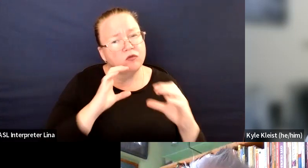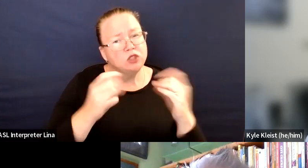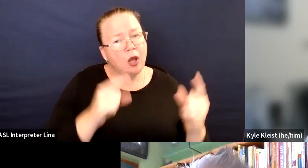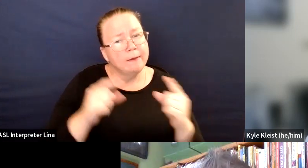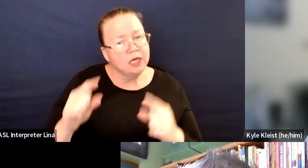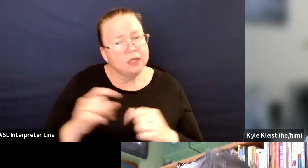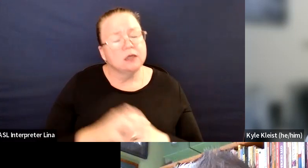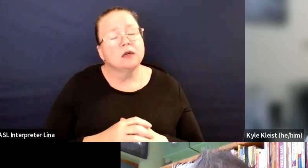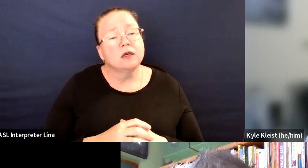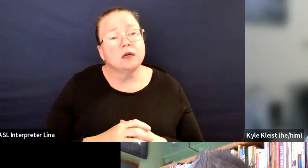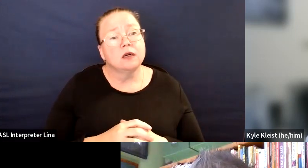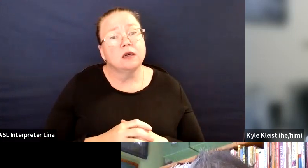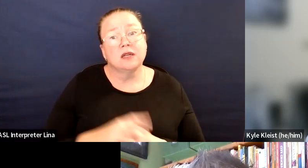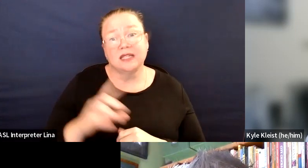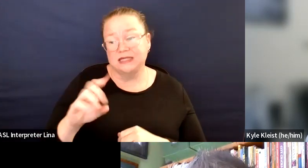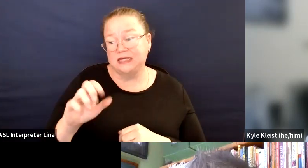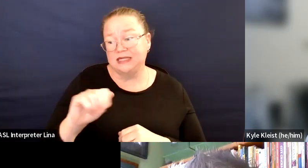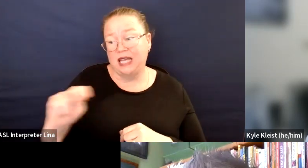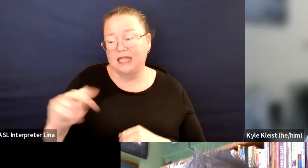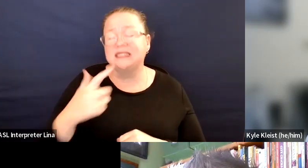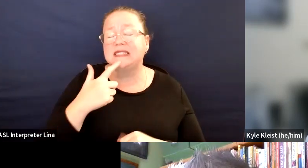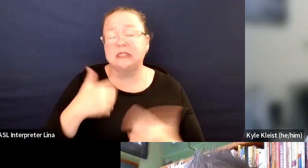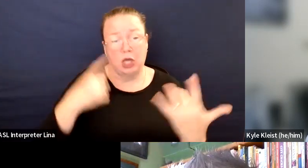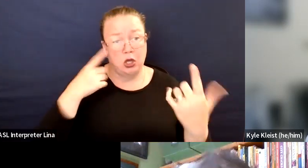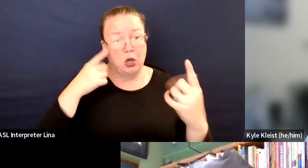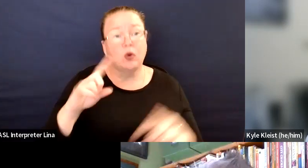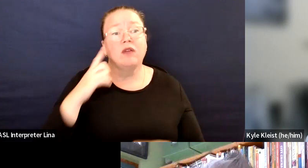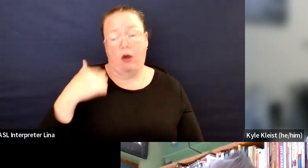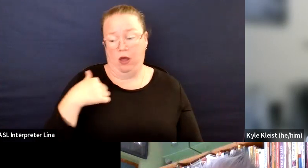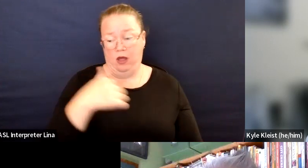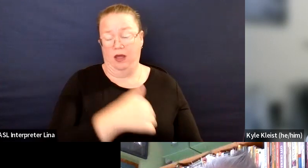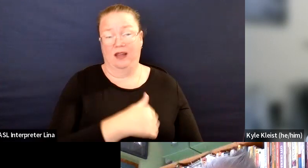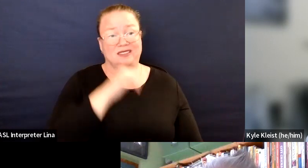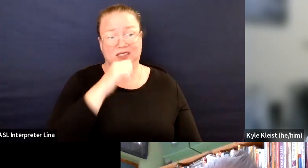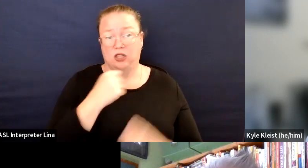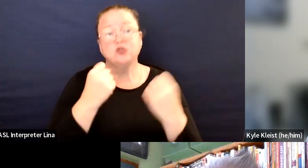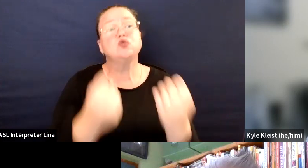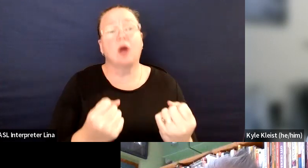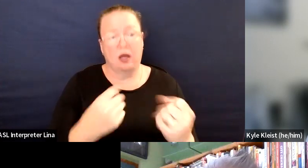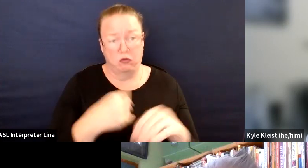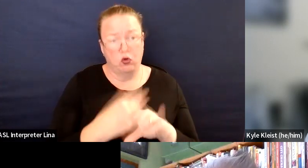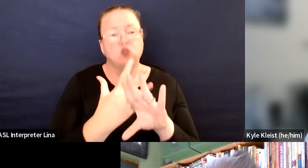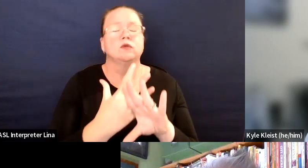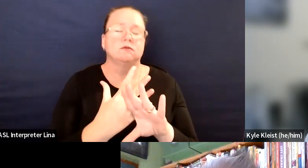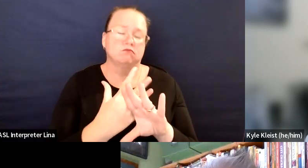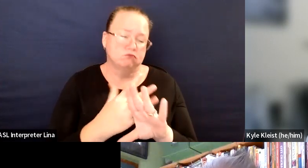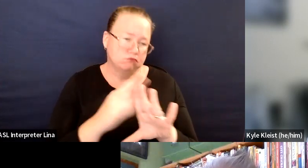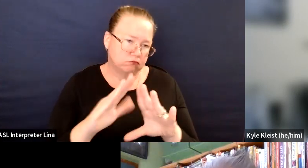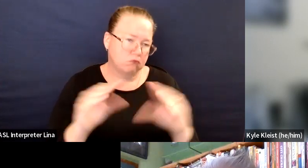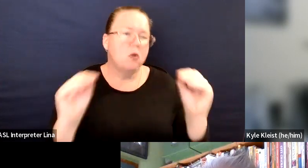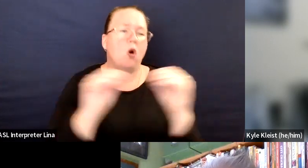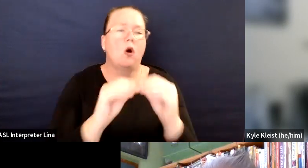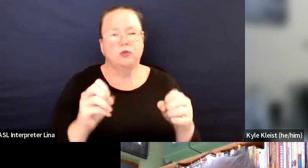on. Deanne says, I agree, for those of us who do not drive, virtual has opened up